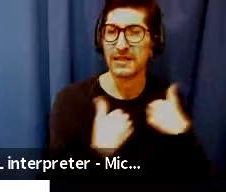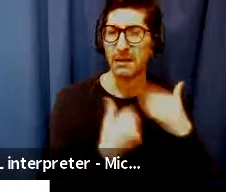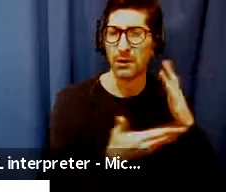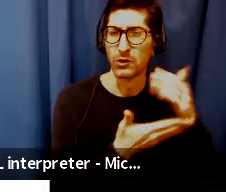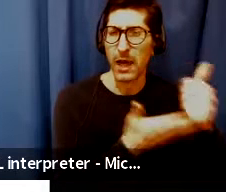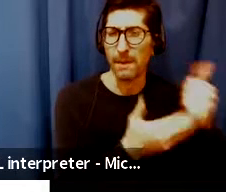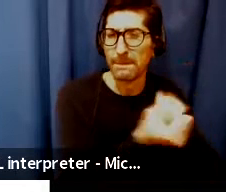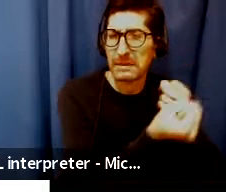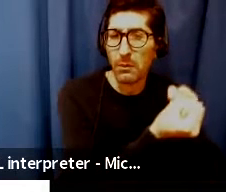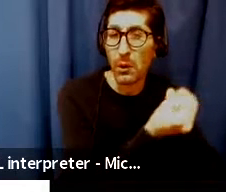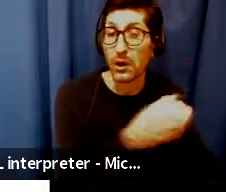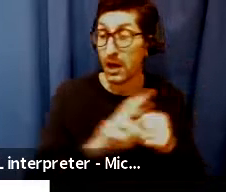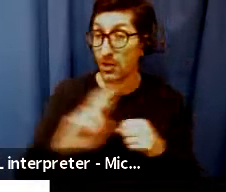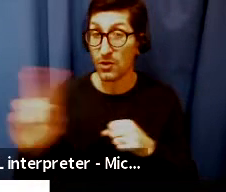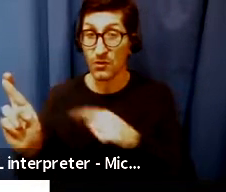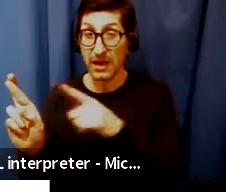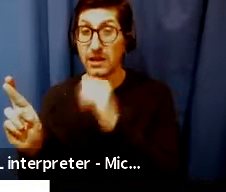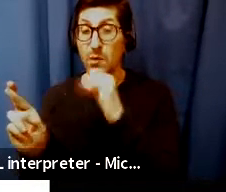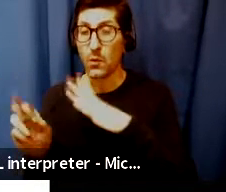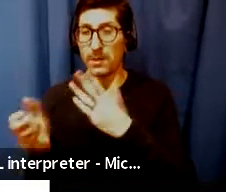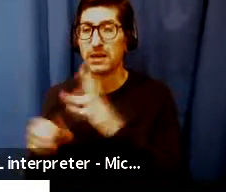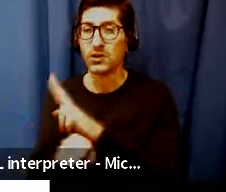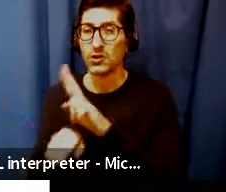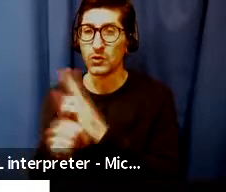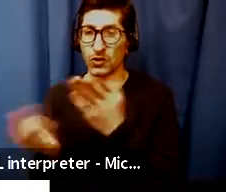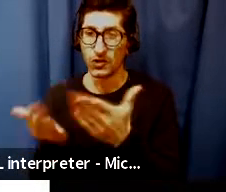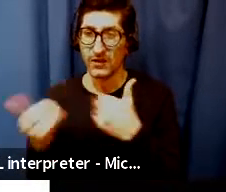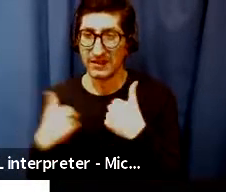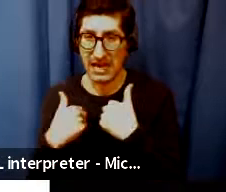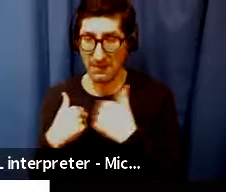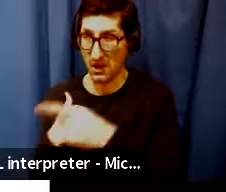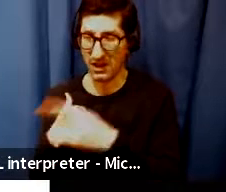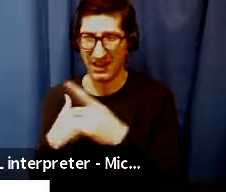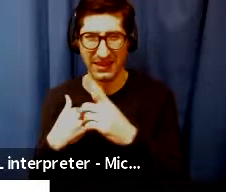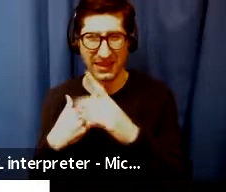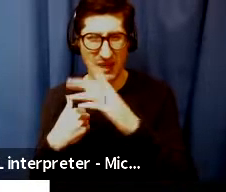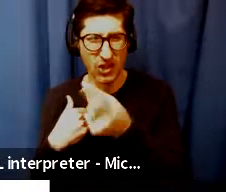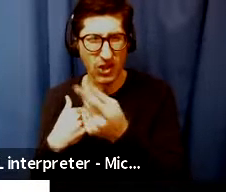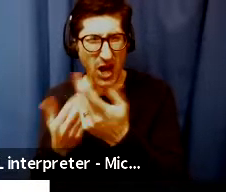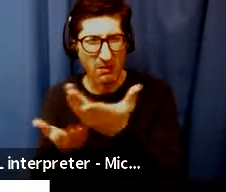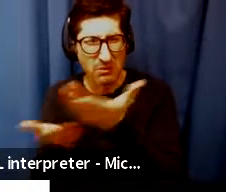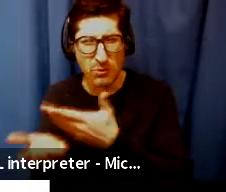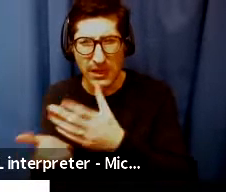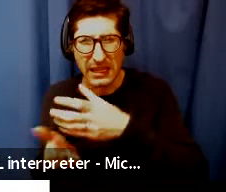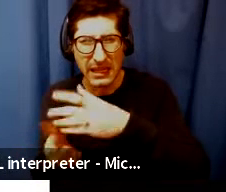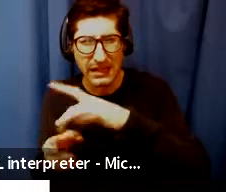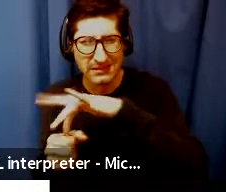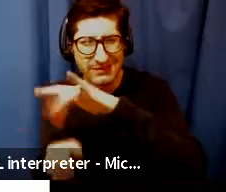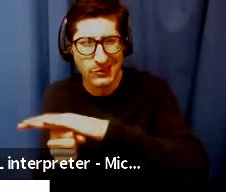stability, and the woman on the right is using her service animal to retrieve something like a can of Coke from a